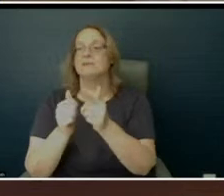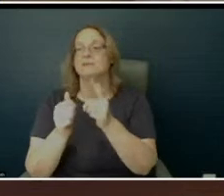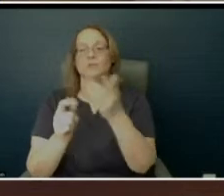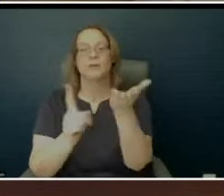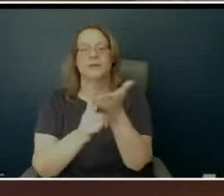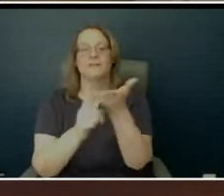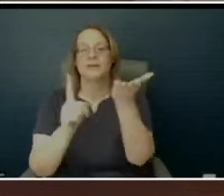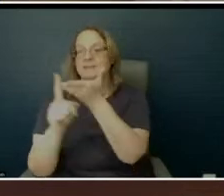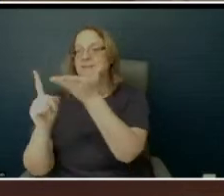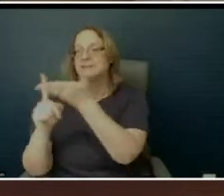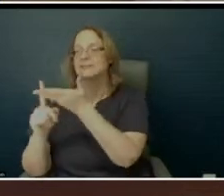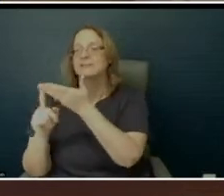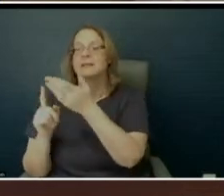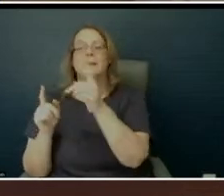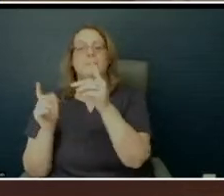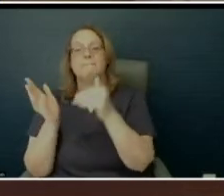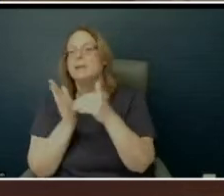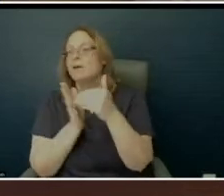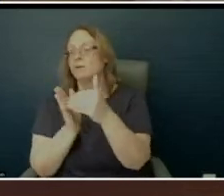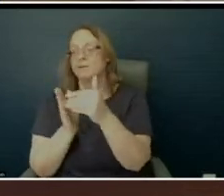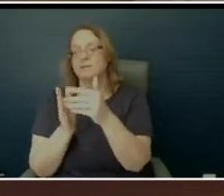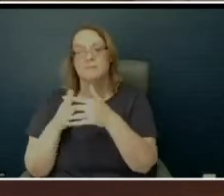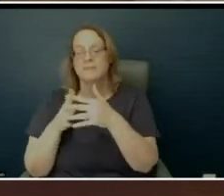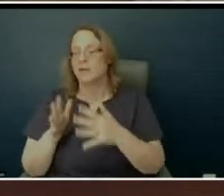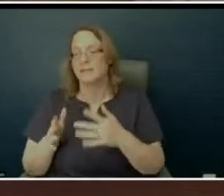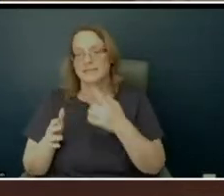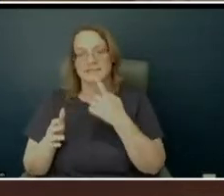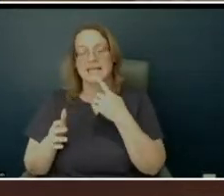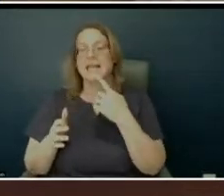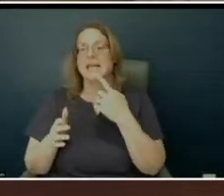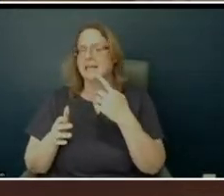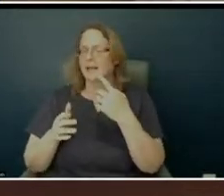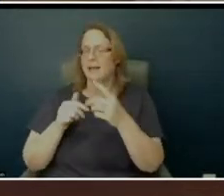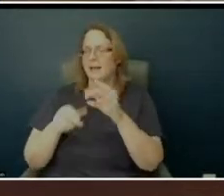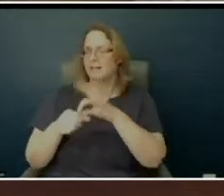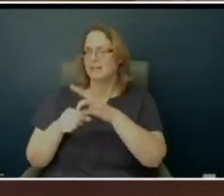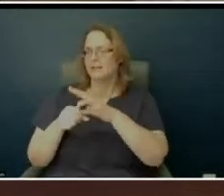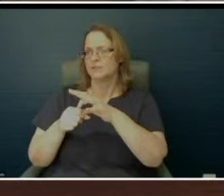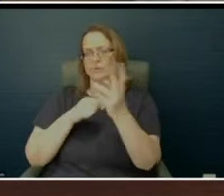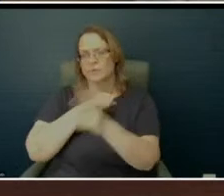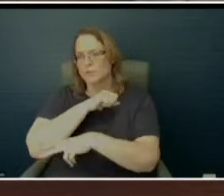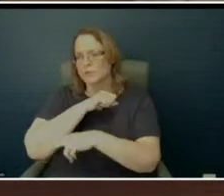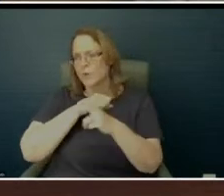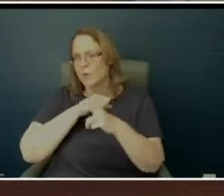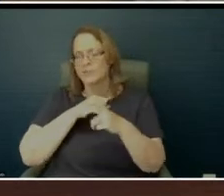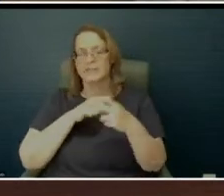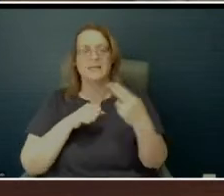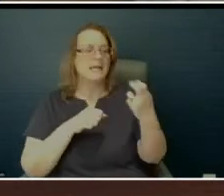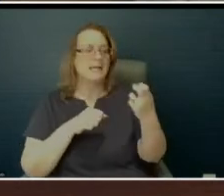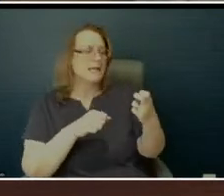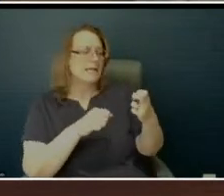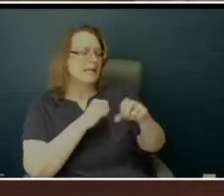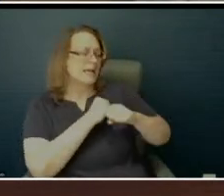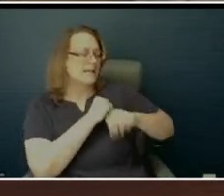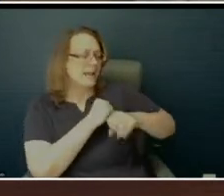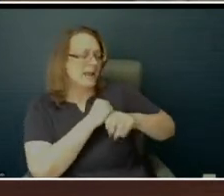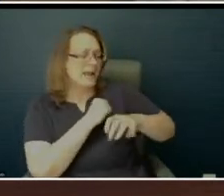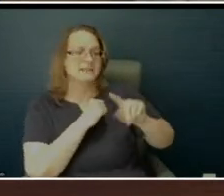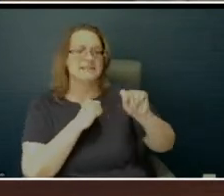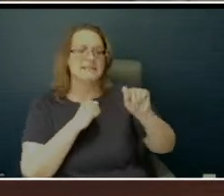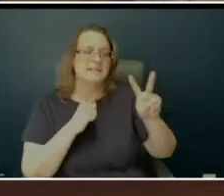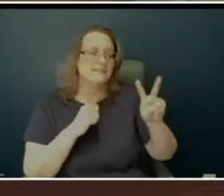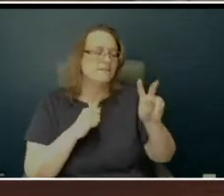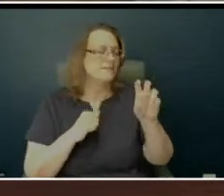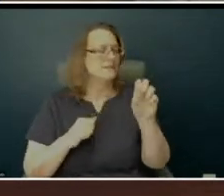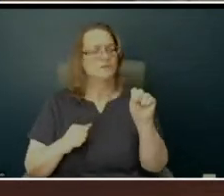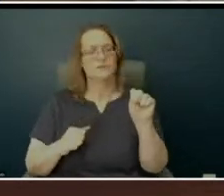Trump intentionally ran false ads on television and social media, featuring allegations that his advisors and his